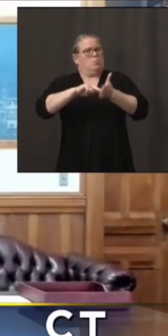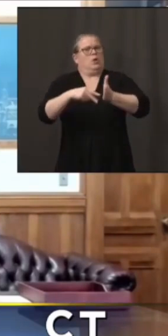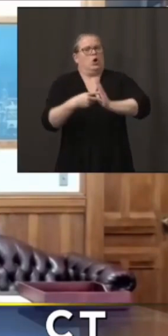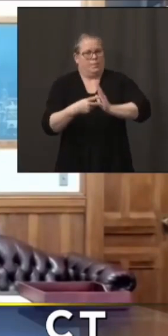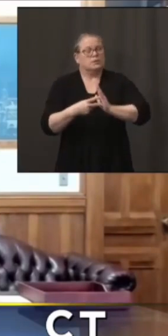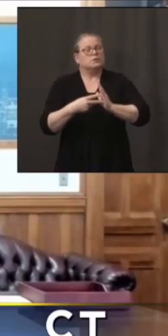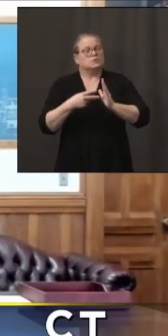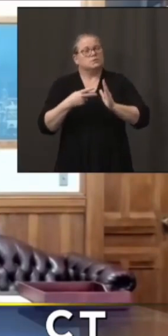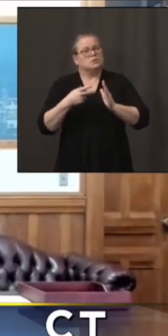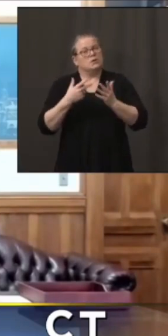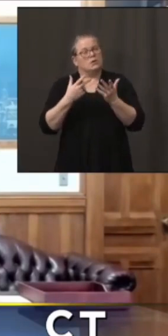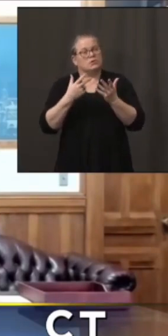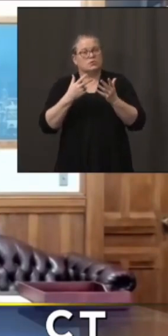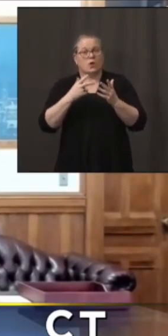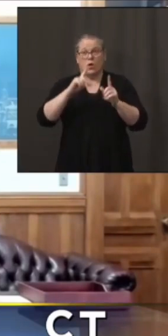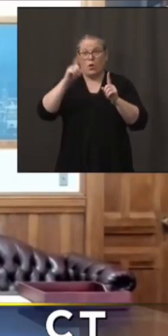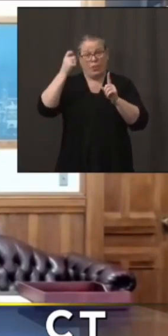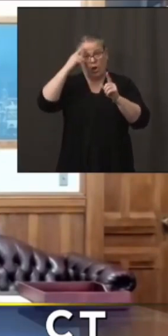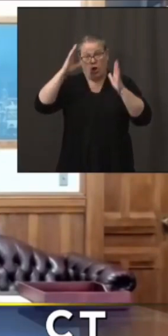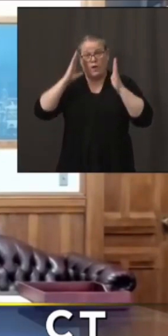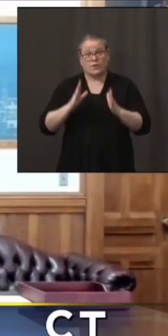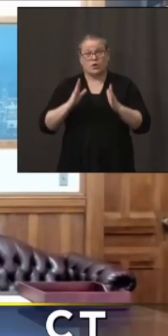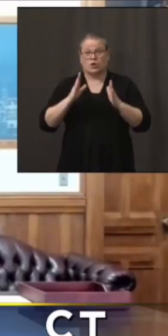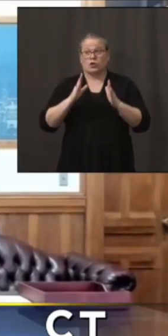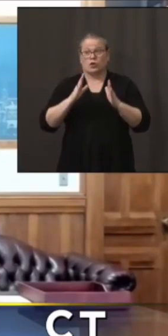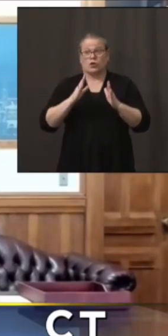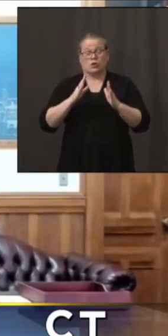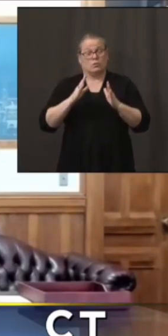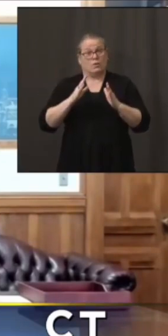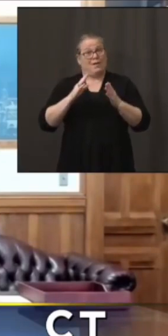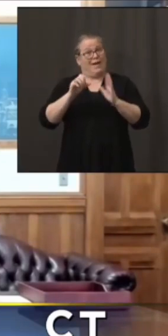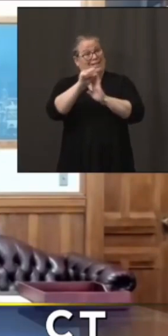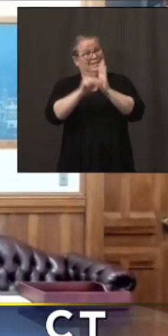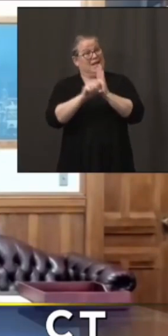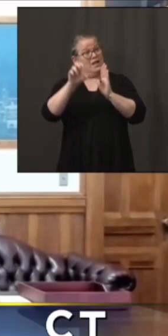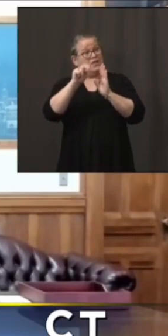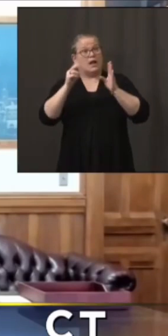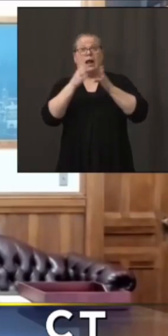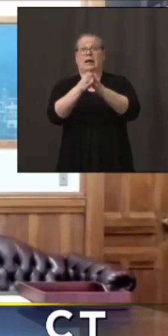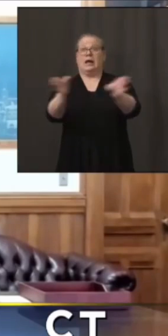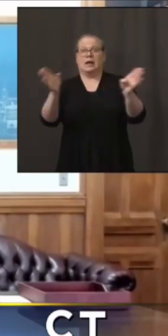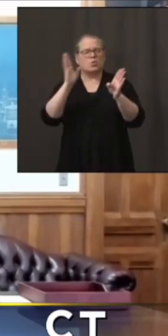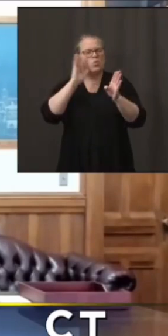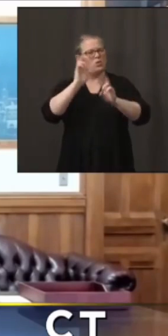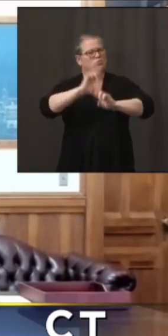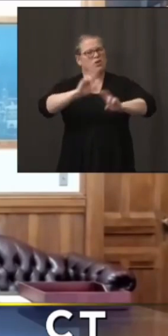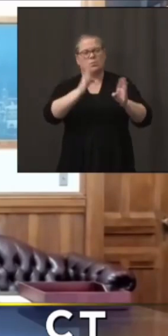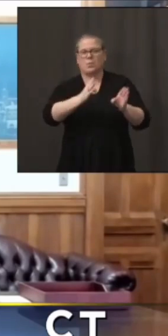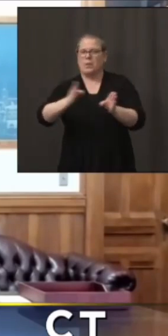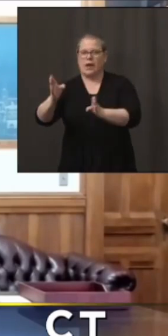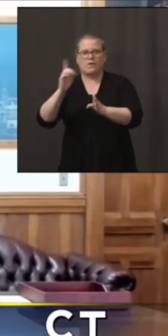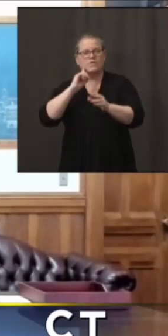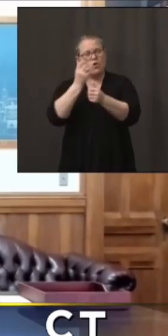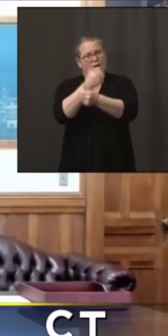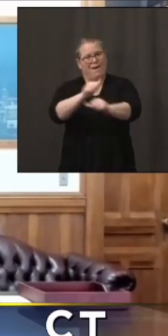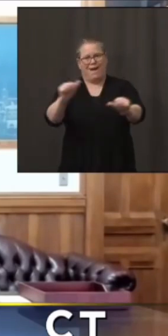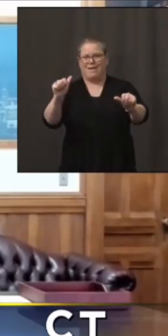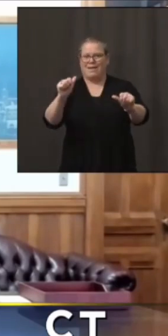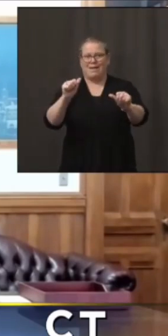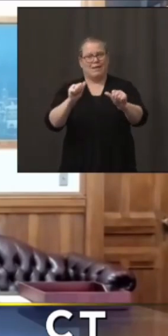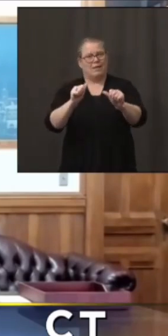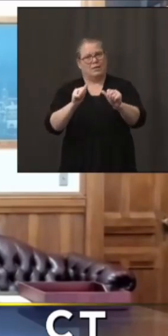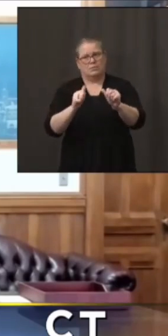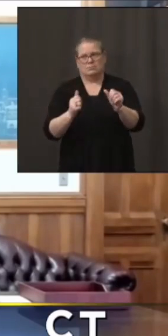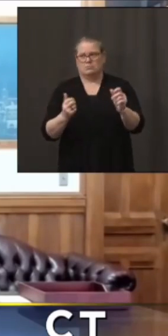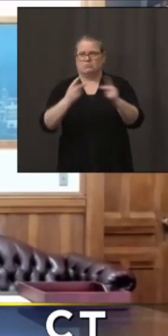from a security standpoint, will be ready and prepared based upon any particular escalation that we see